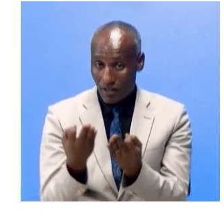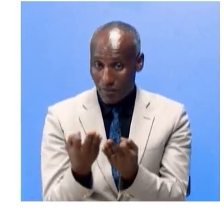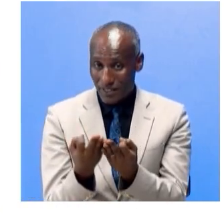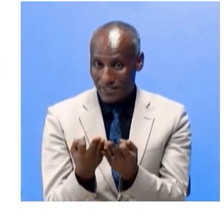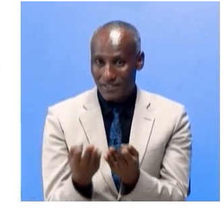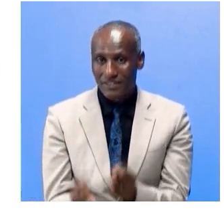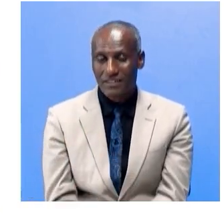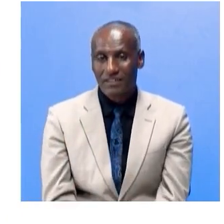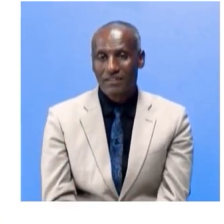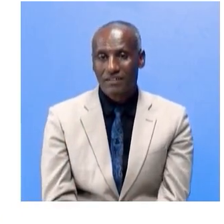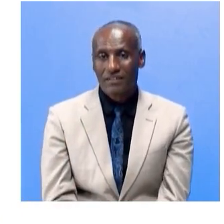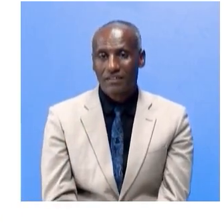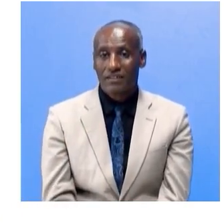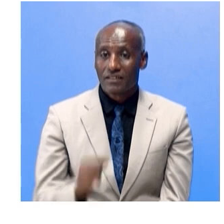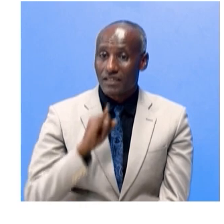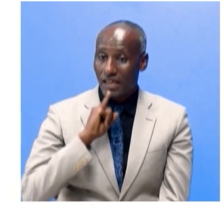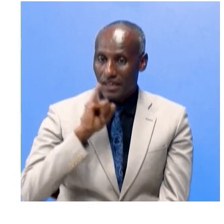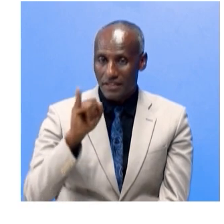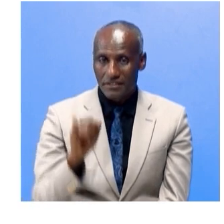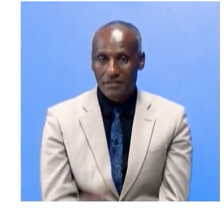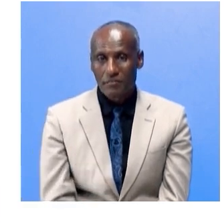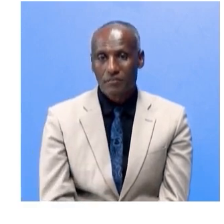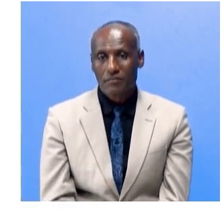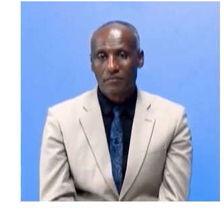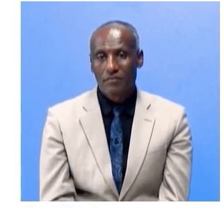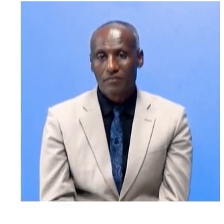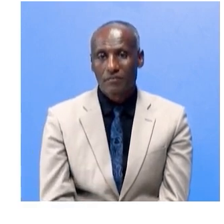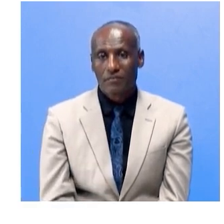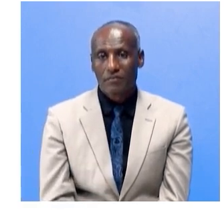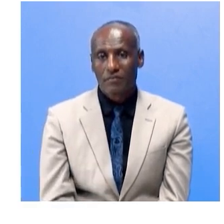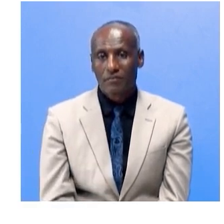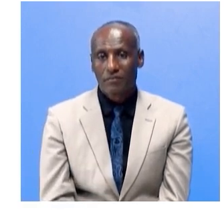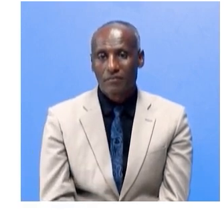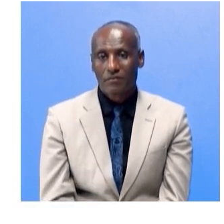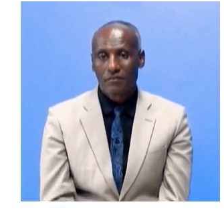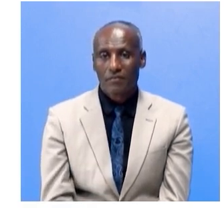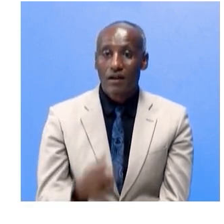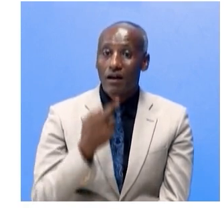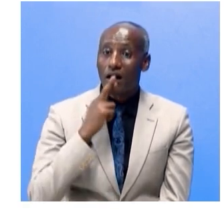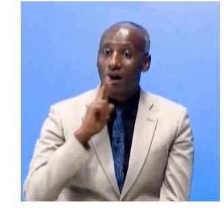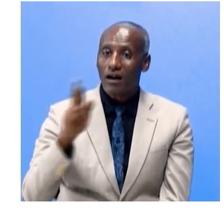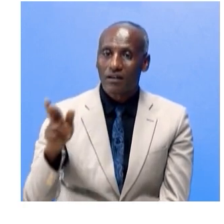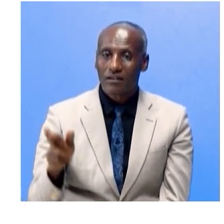just like is. Yes?